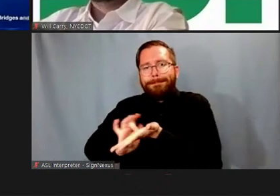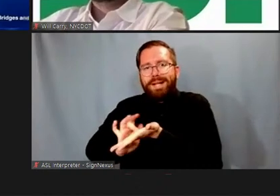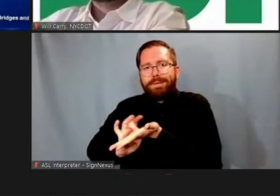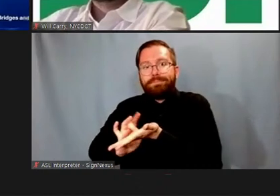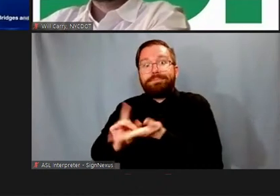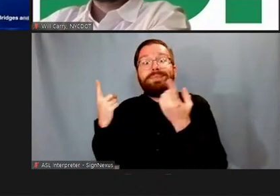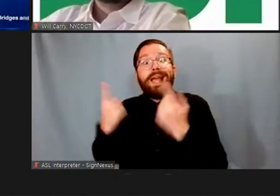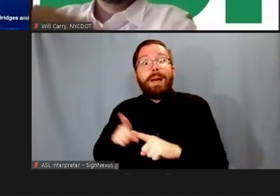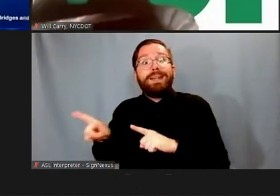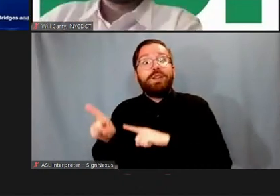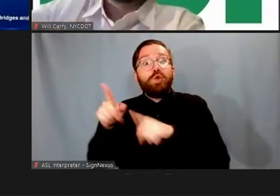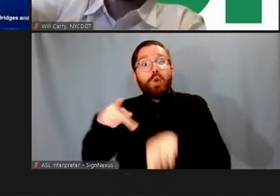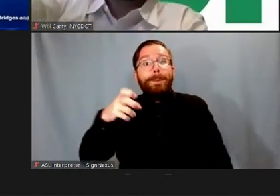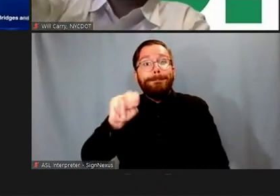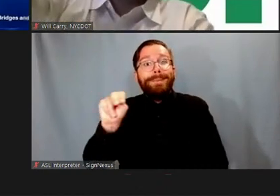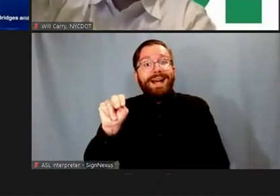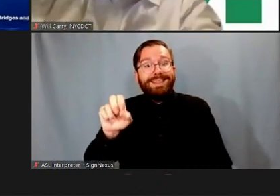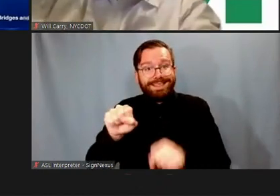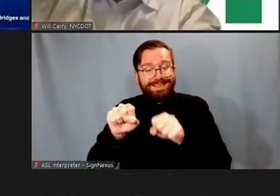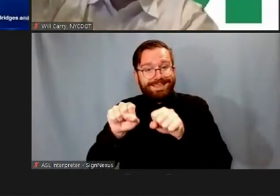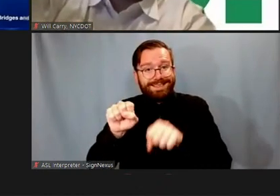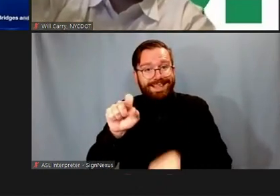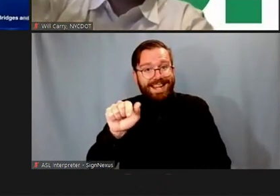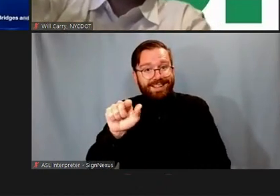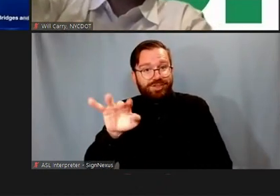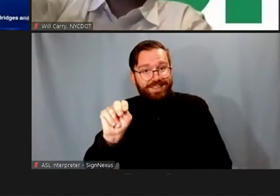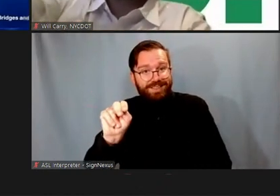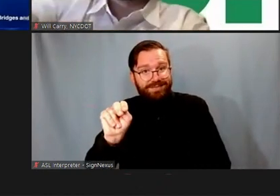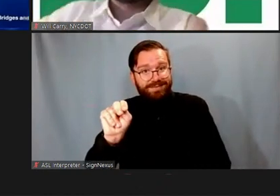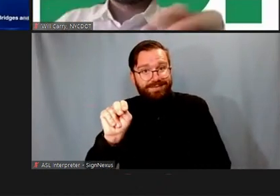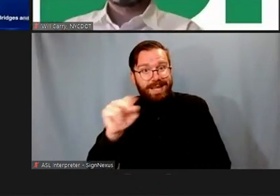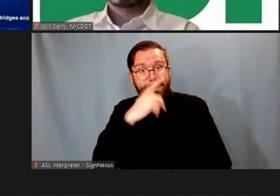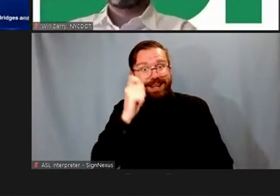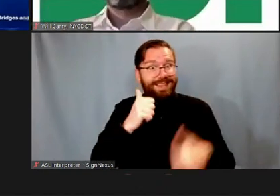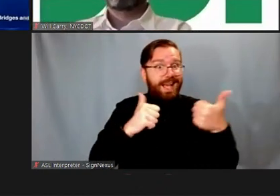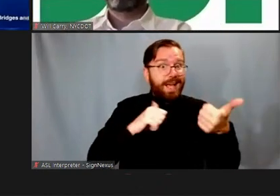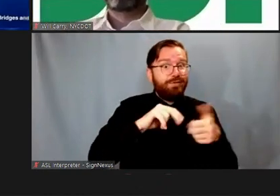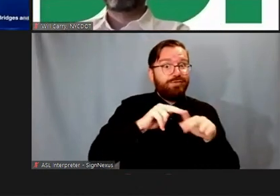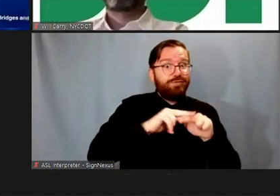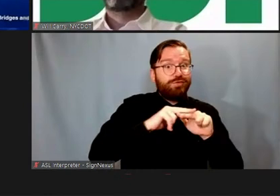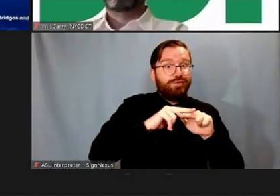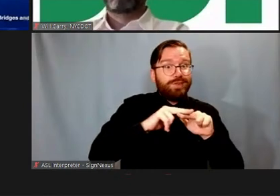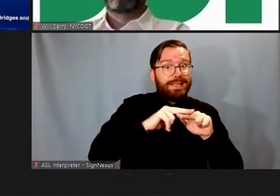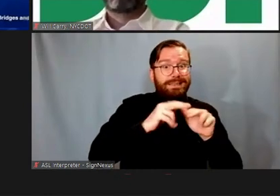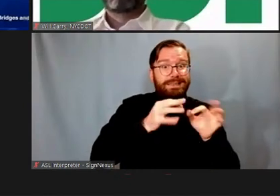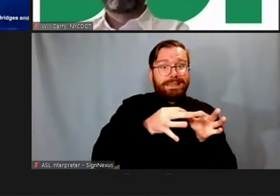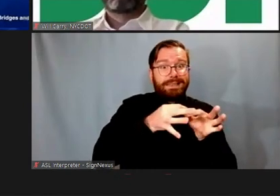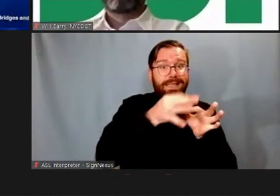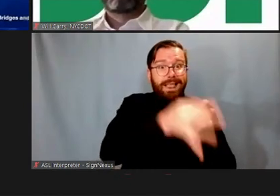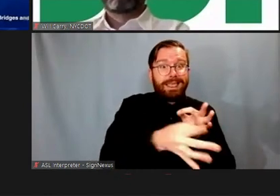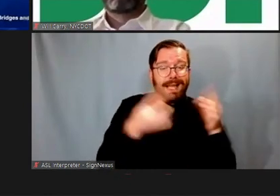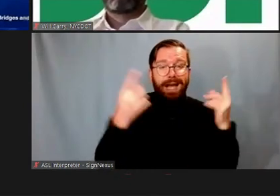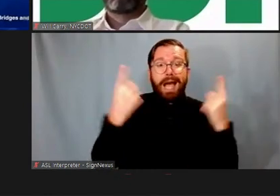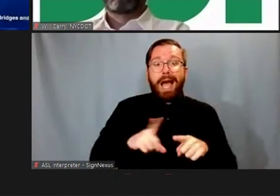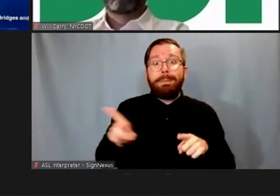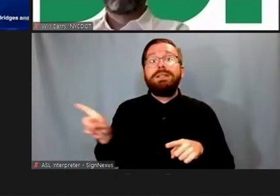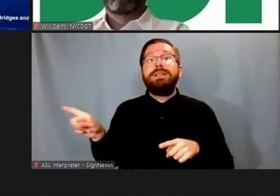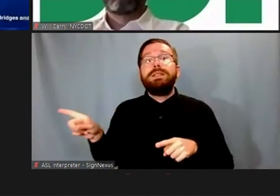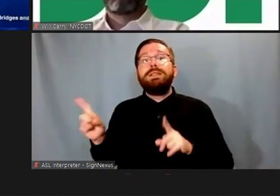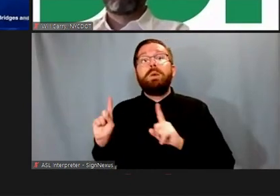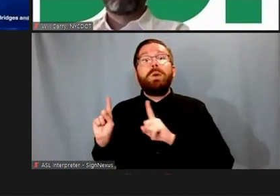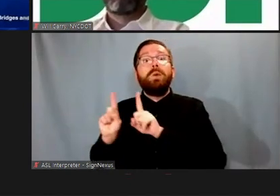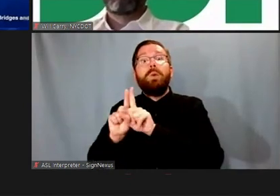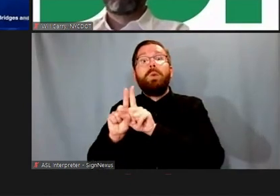penn station because the route there was delayed uh my husband split off from me for a moment to get the